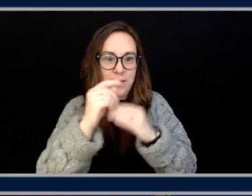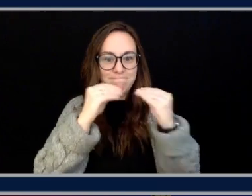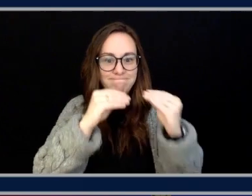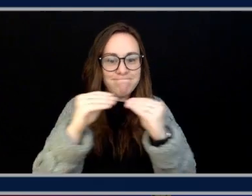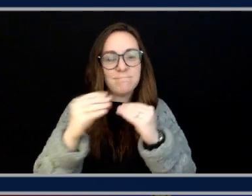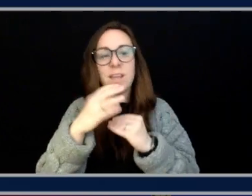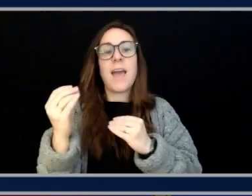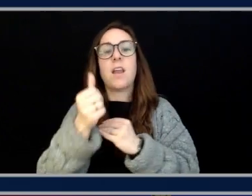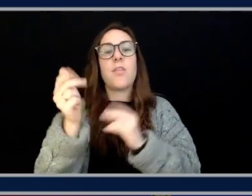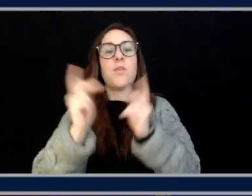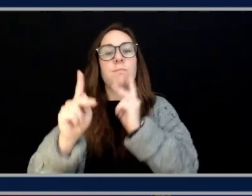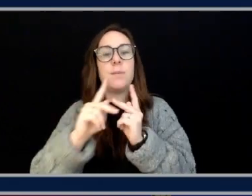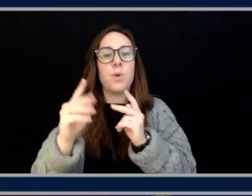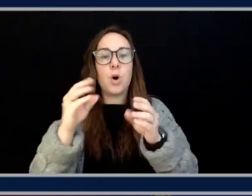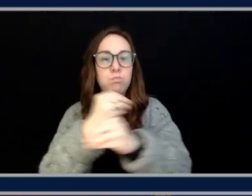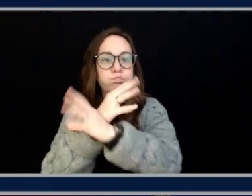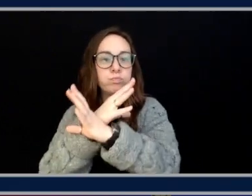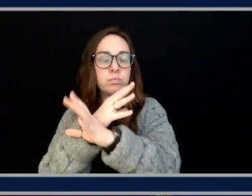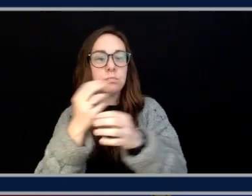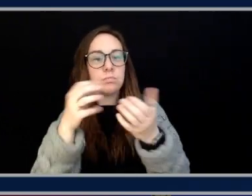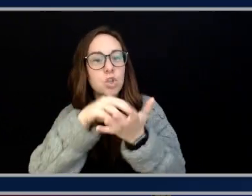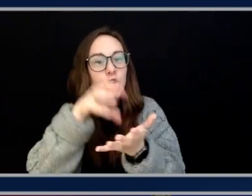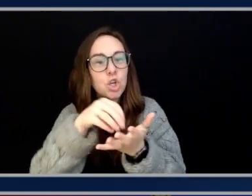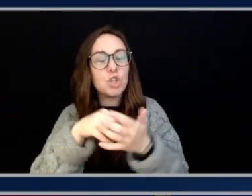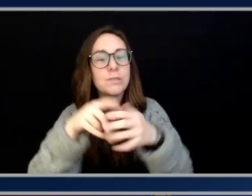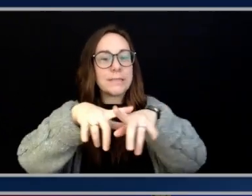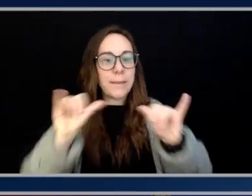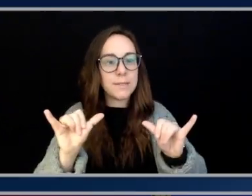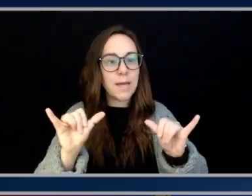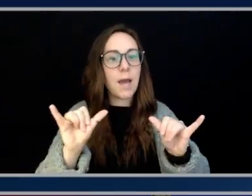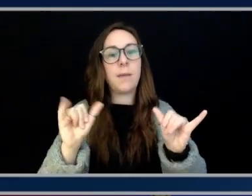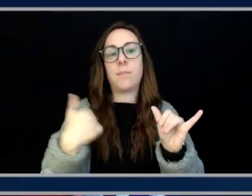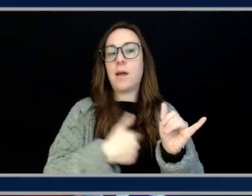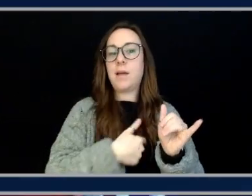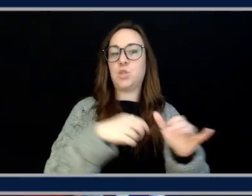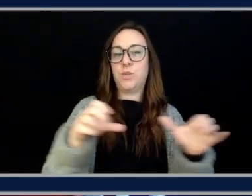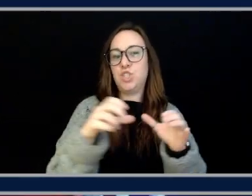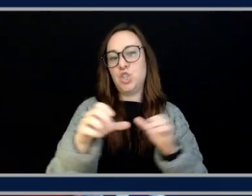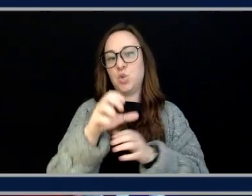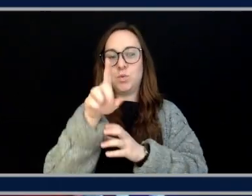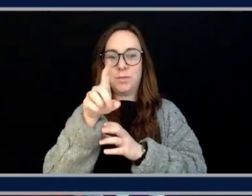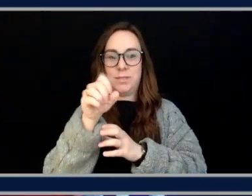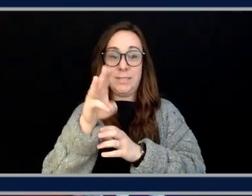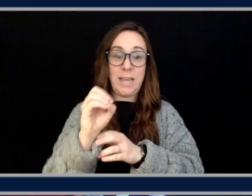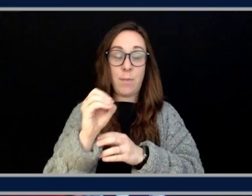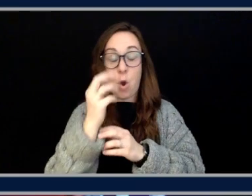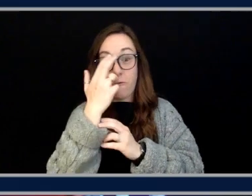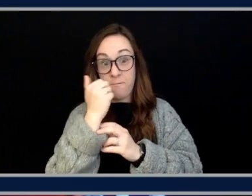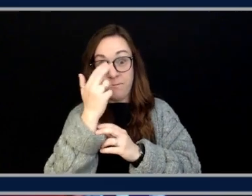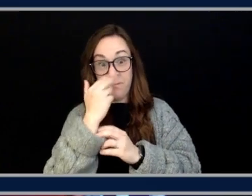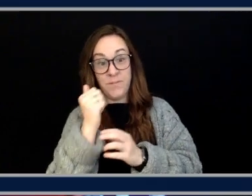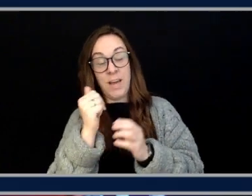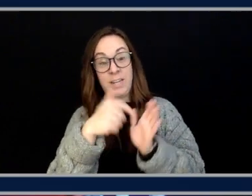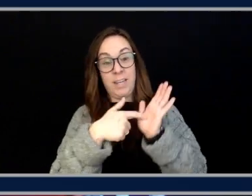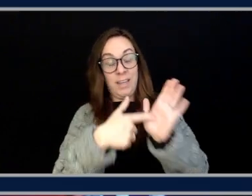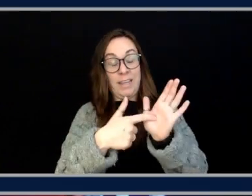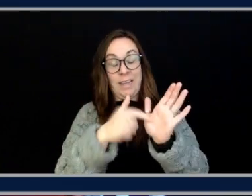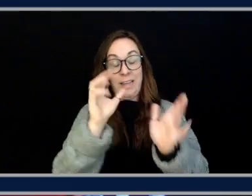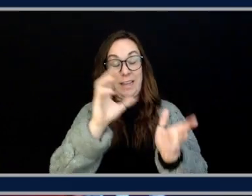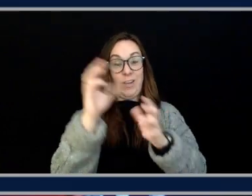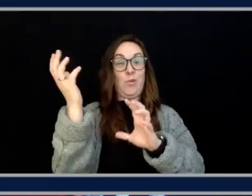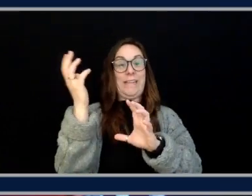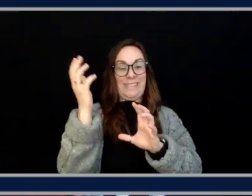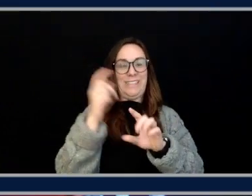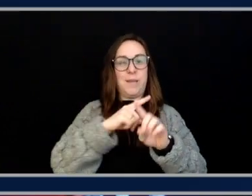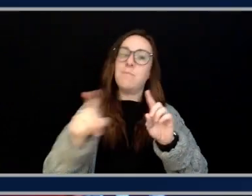virtually and ask questions as we did demos in the most chaotically hilarious way. But it was just something to make